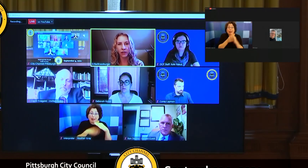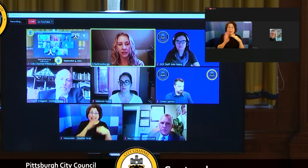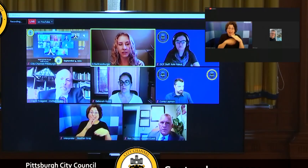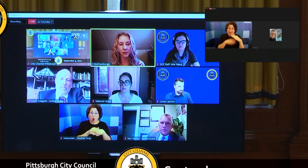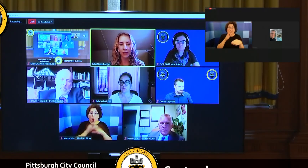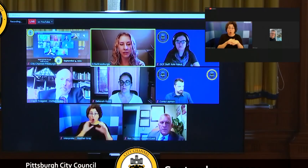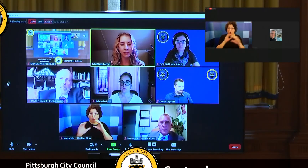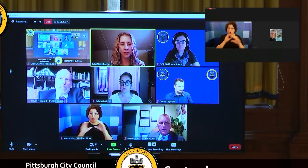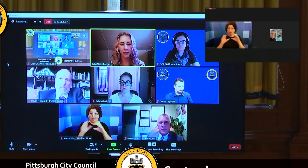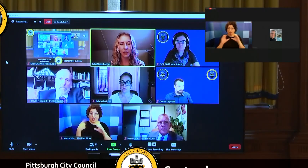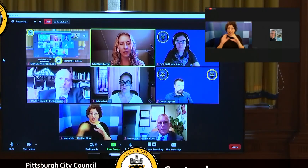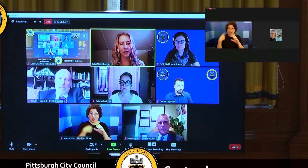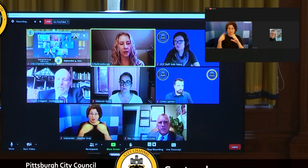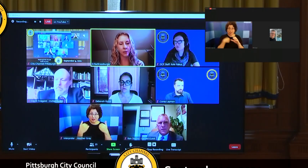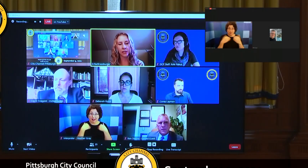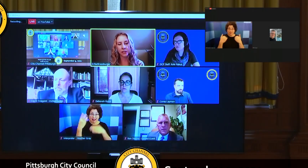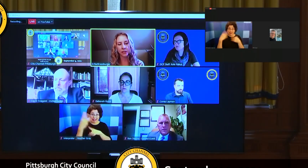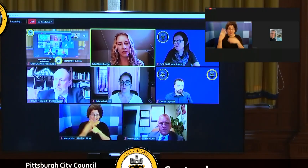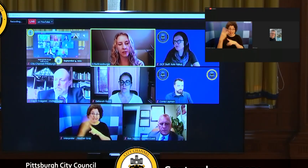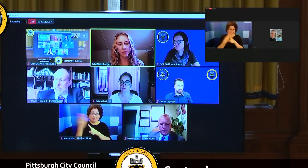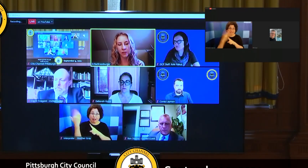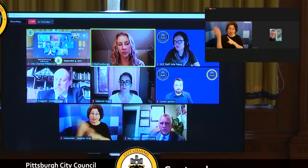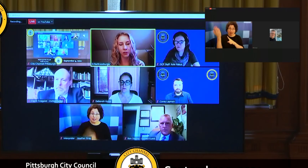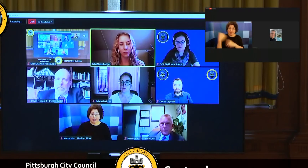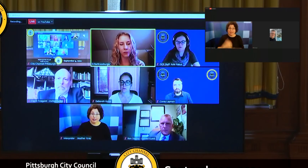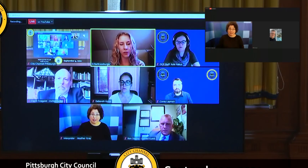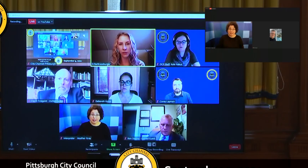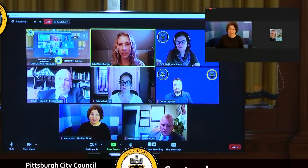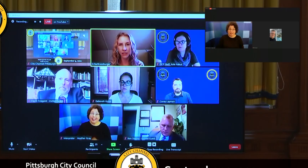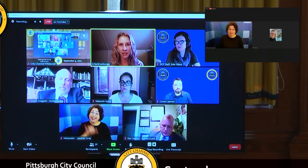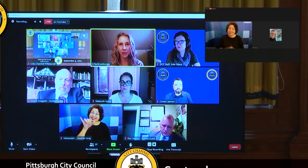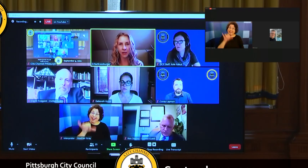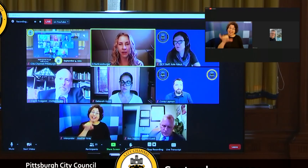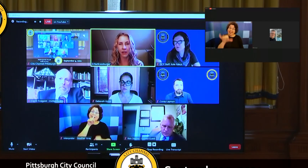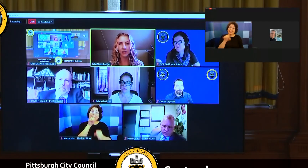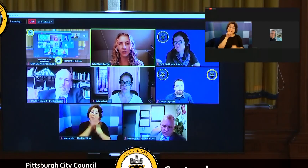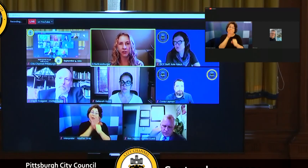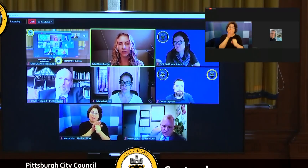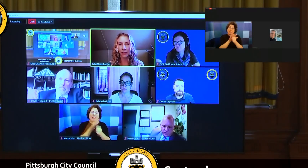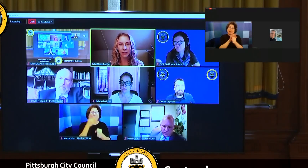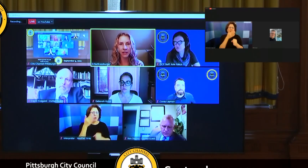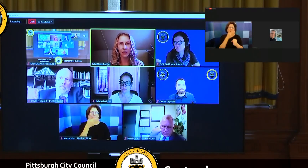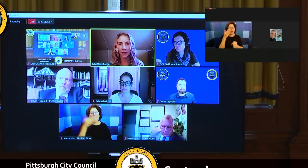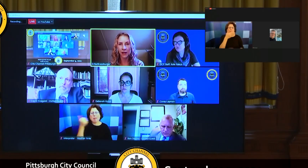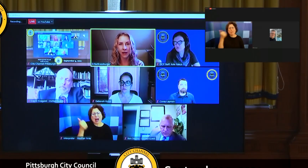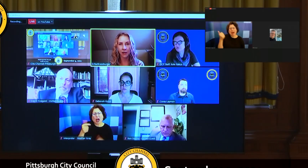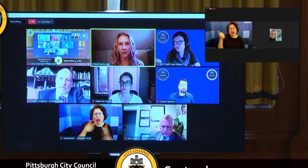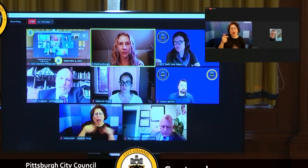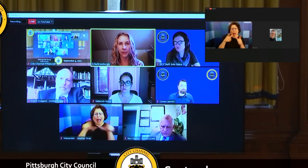last 6 months. It's a commitment to better landscaping, as Mr. Levine said,